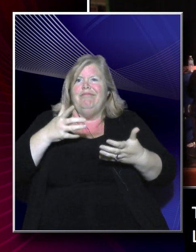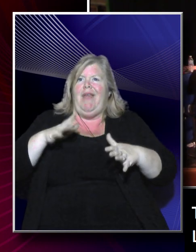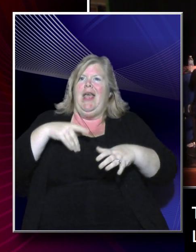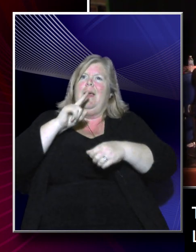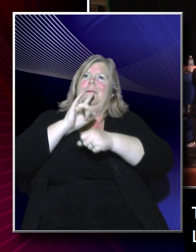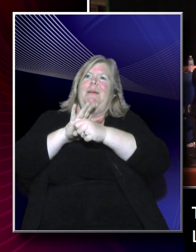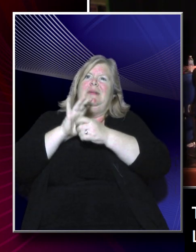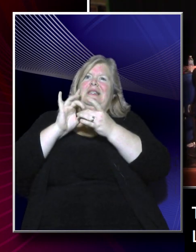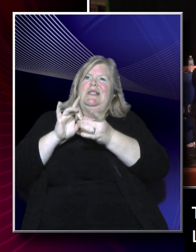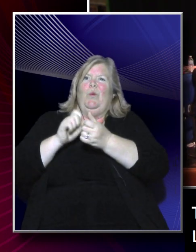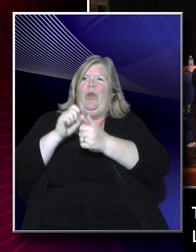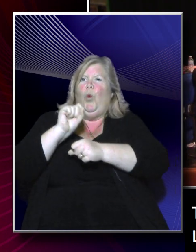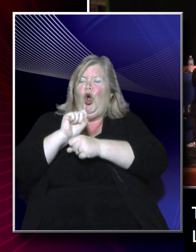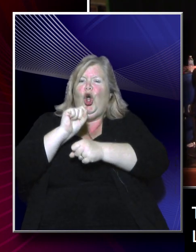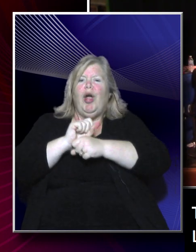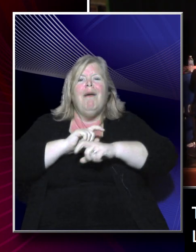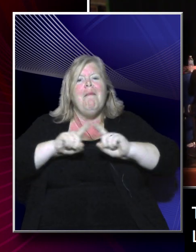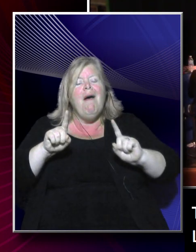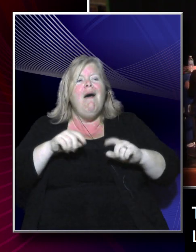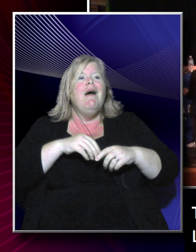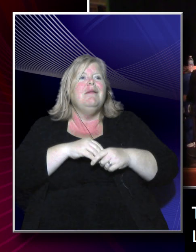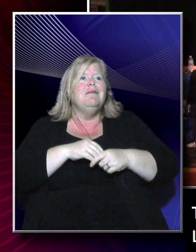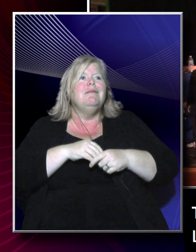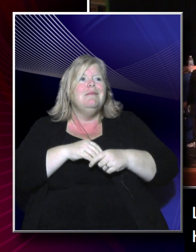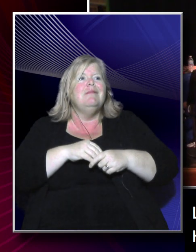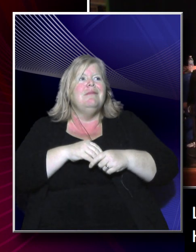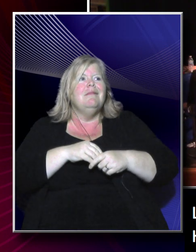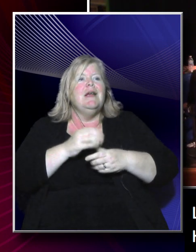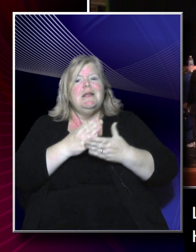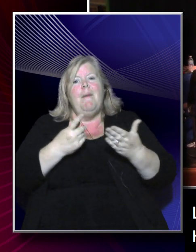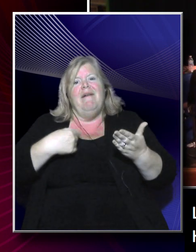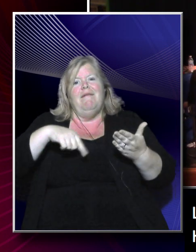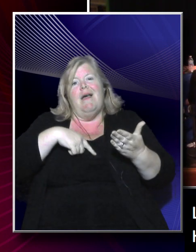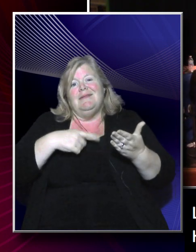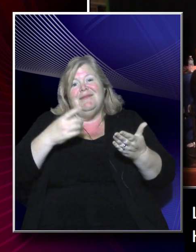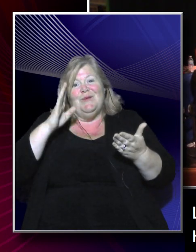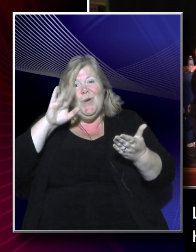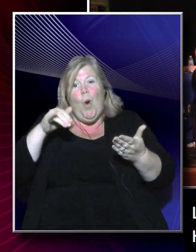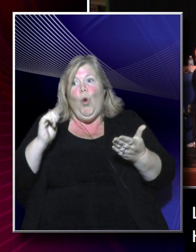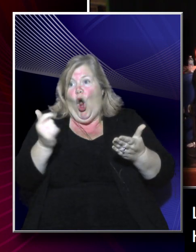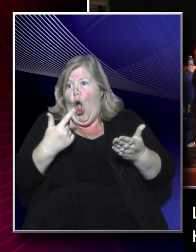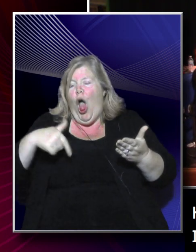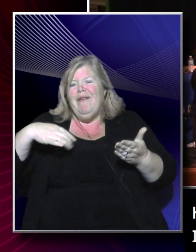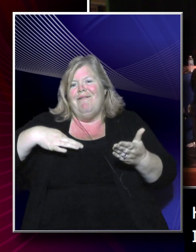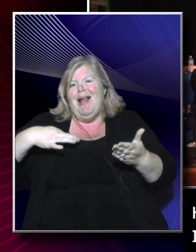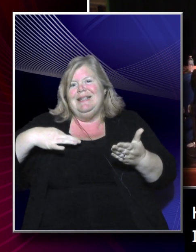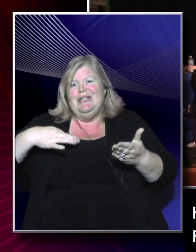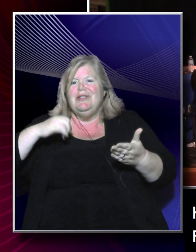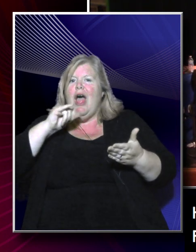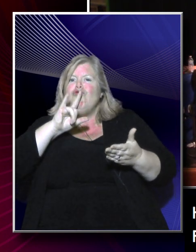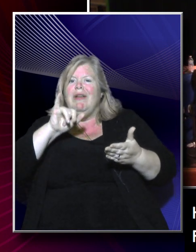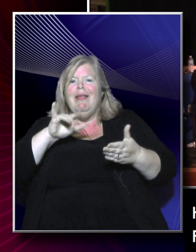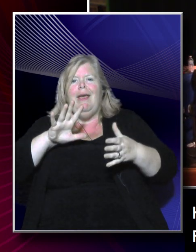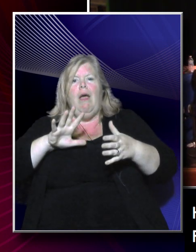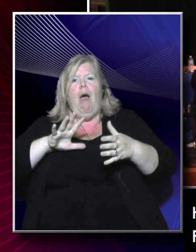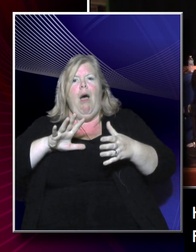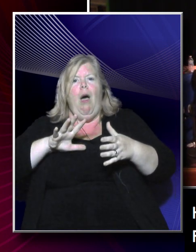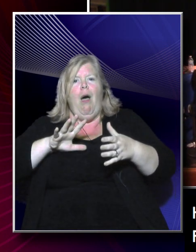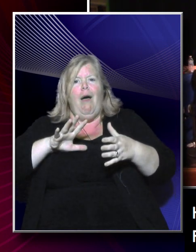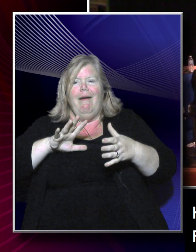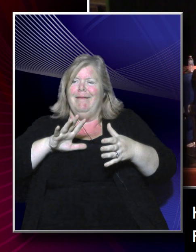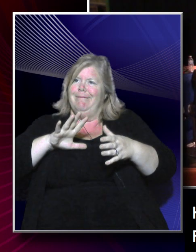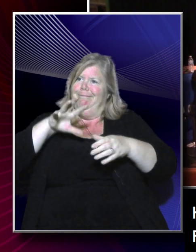work. The differentiator for some of us on the board is that we're volunteers. It's not necessarily part of our